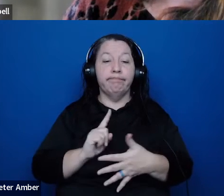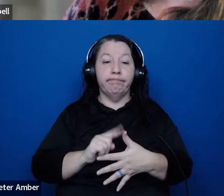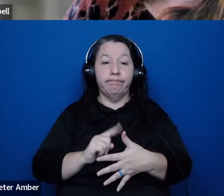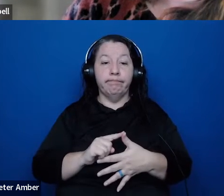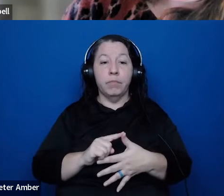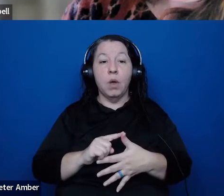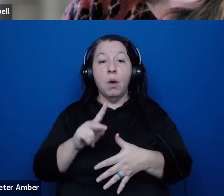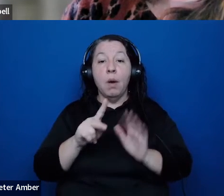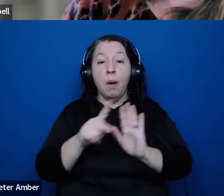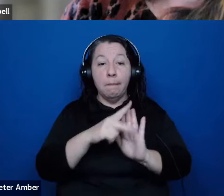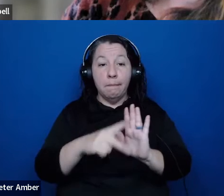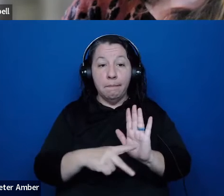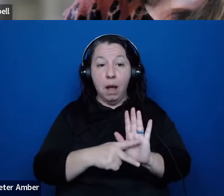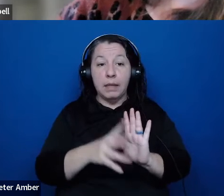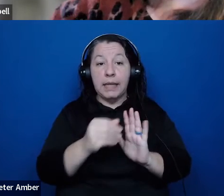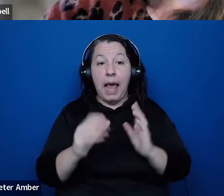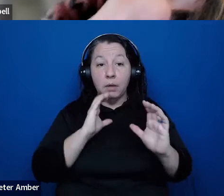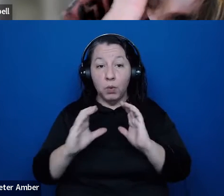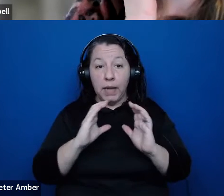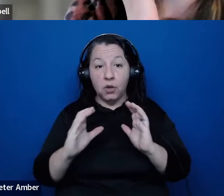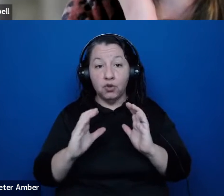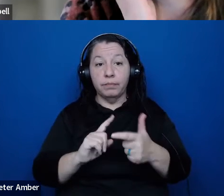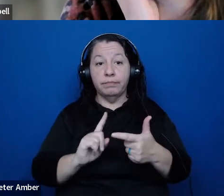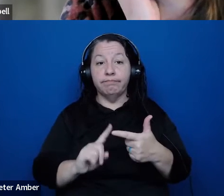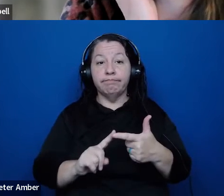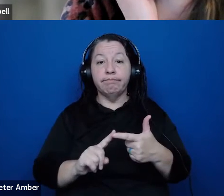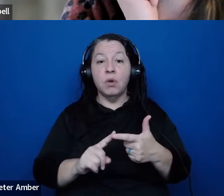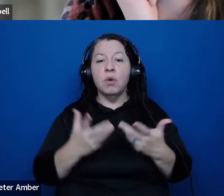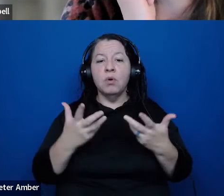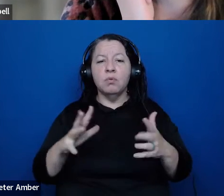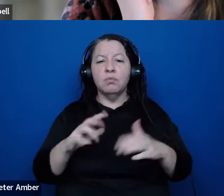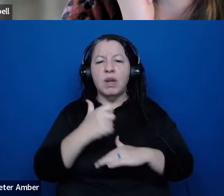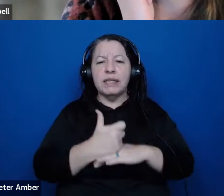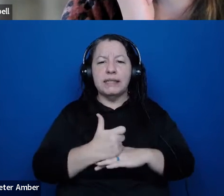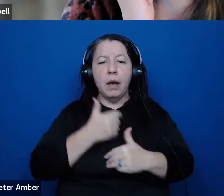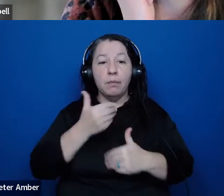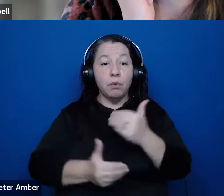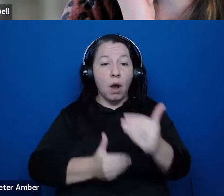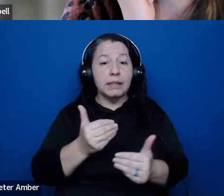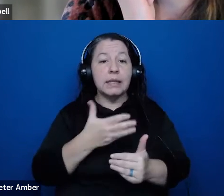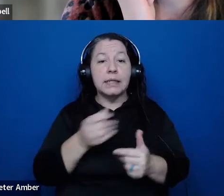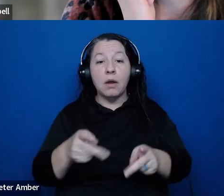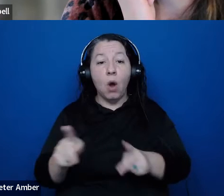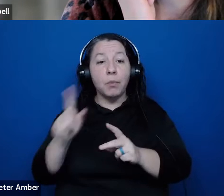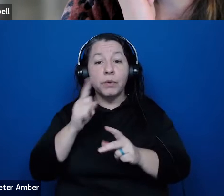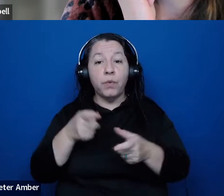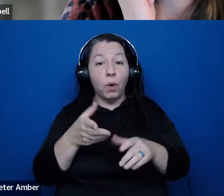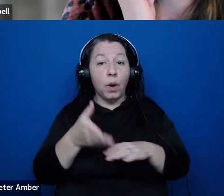Policy and communication, existing processes and opportunities for